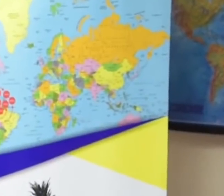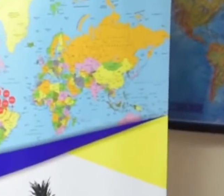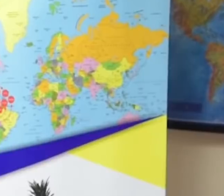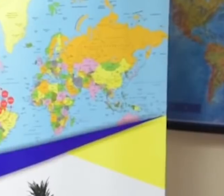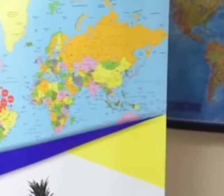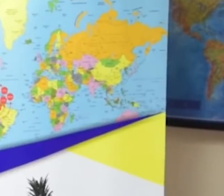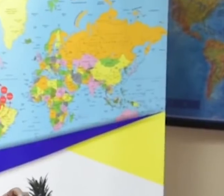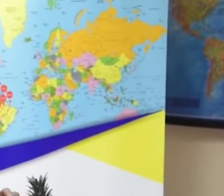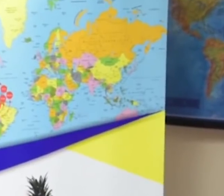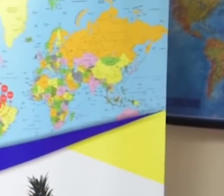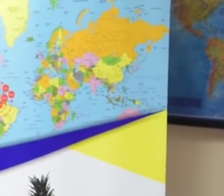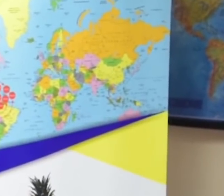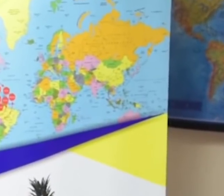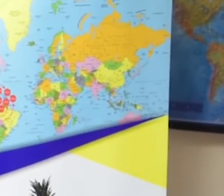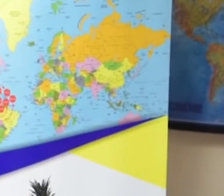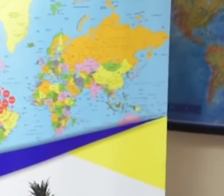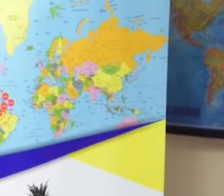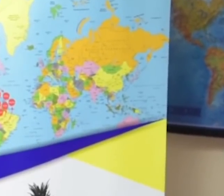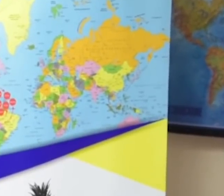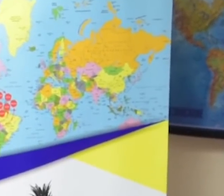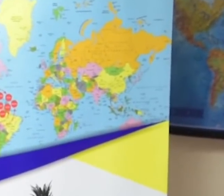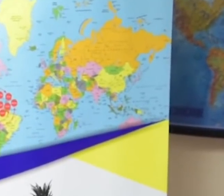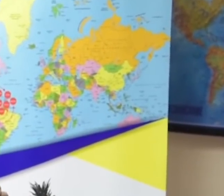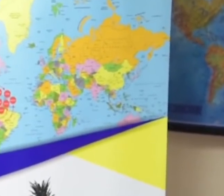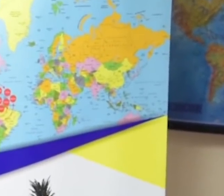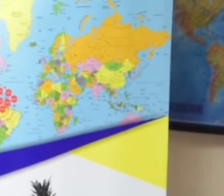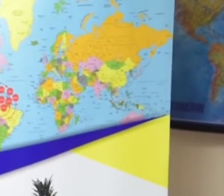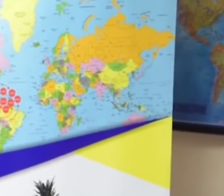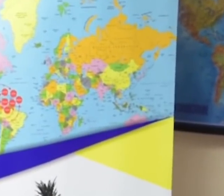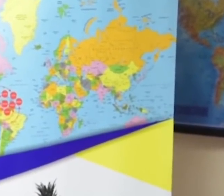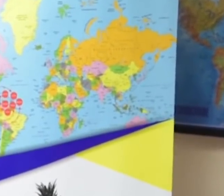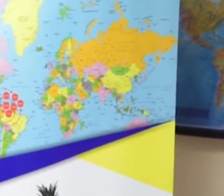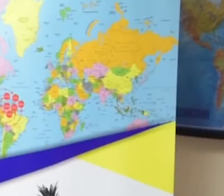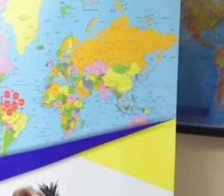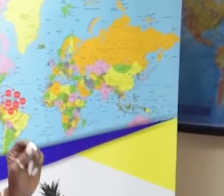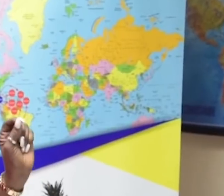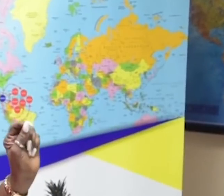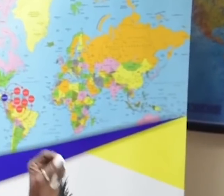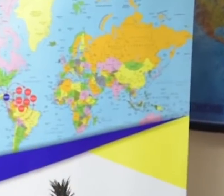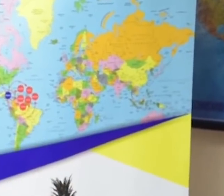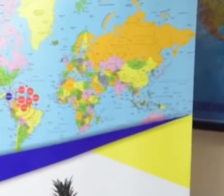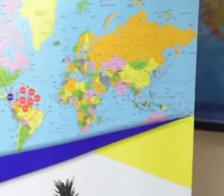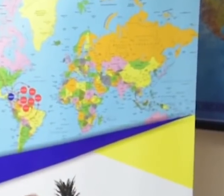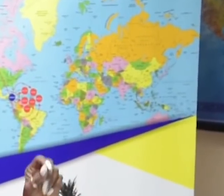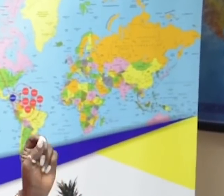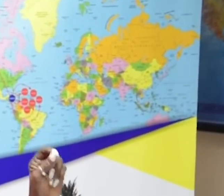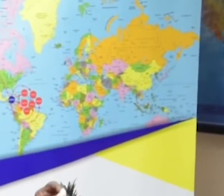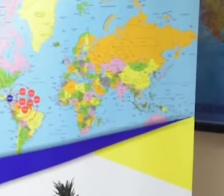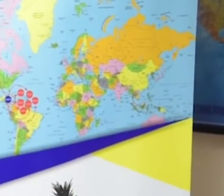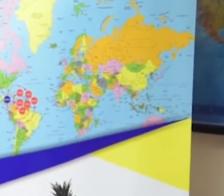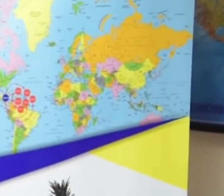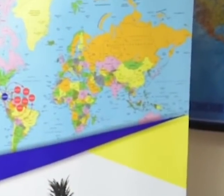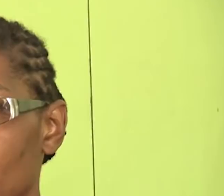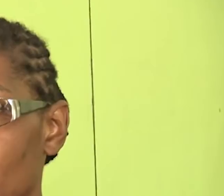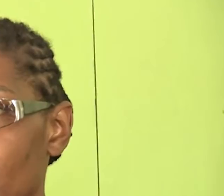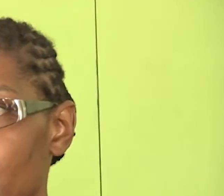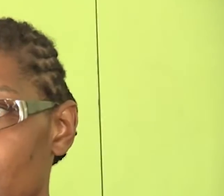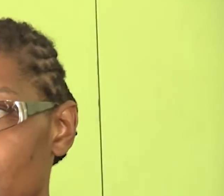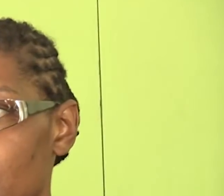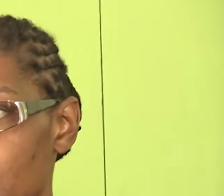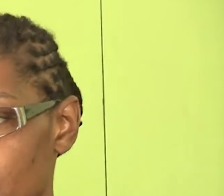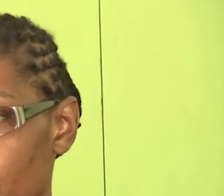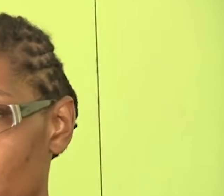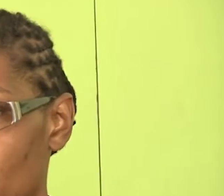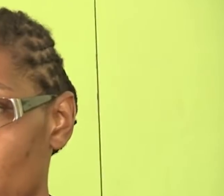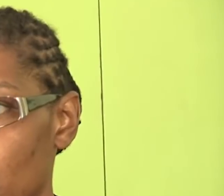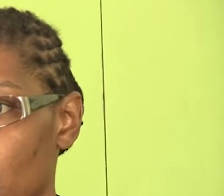observe everybody who took time out, especially in this time of a pandemic, to really think about us. I think